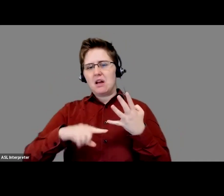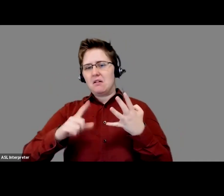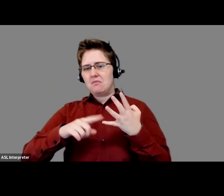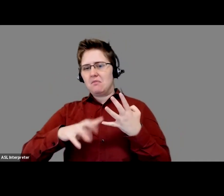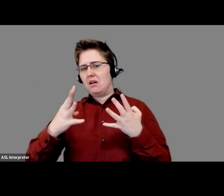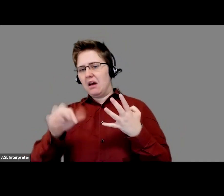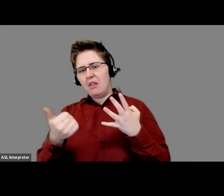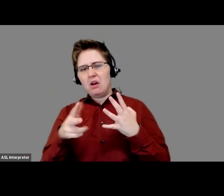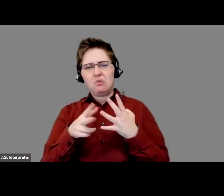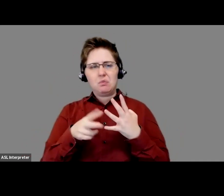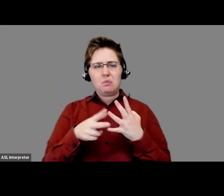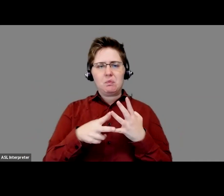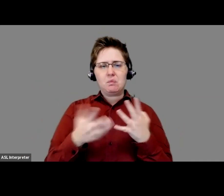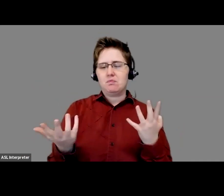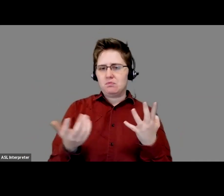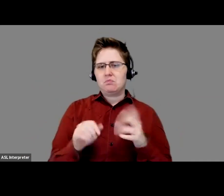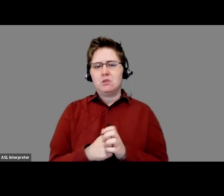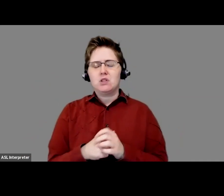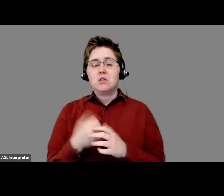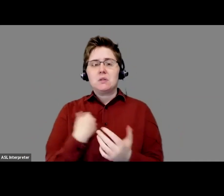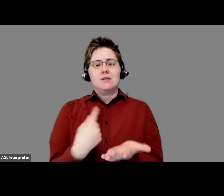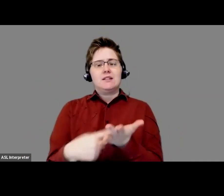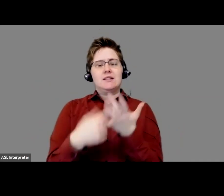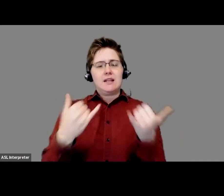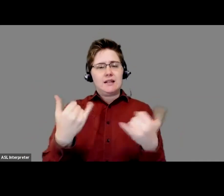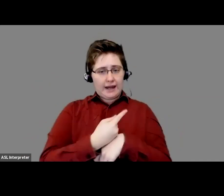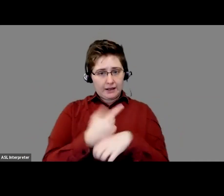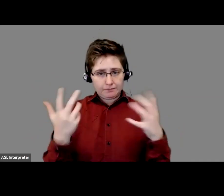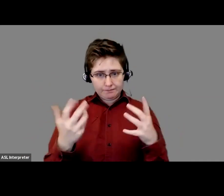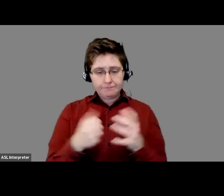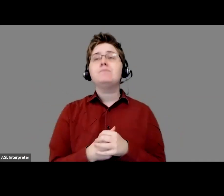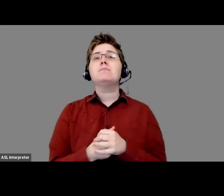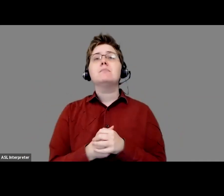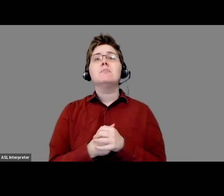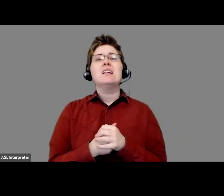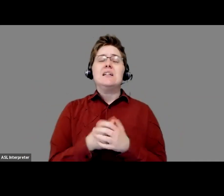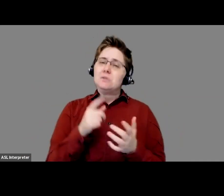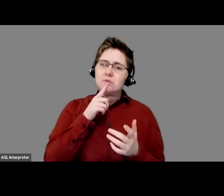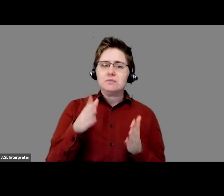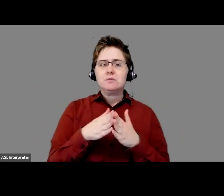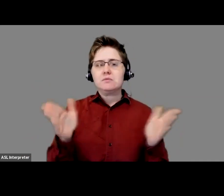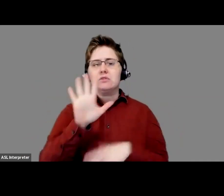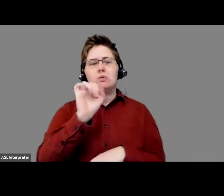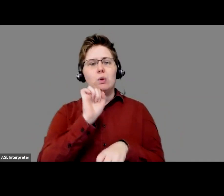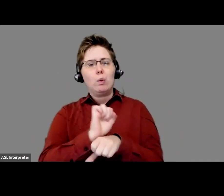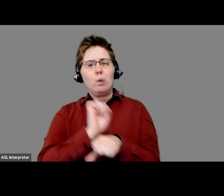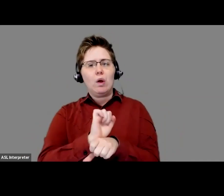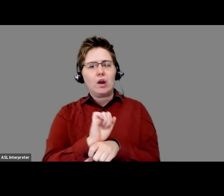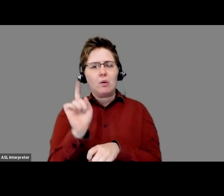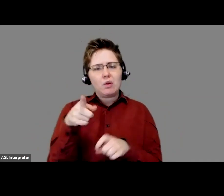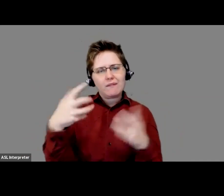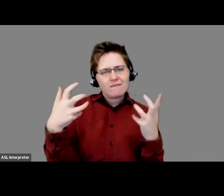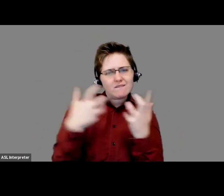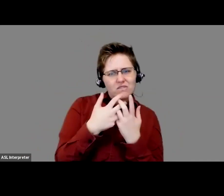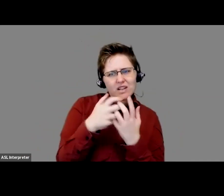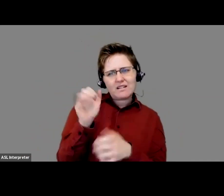remained consistent. And so what we're going to talk about today is broadly your work and where you might fit in as